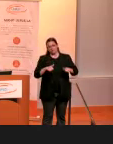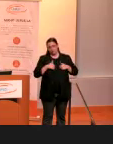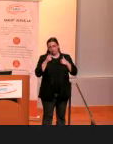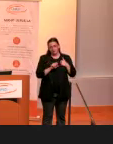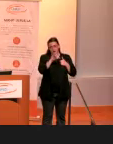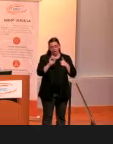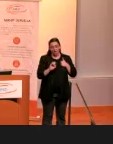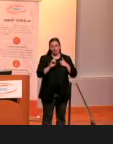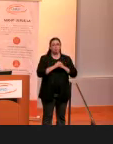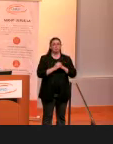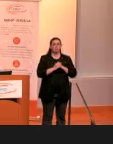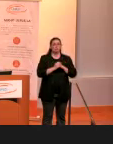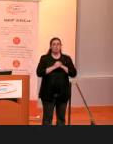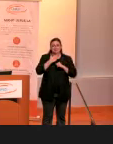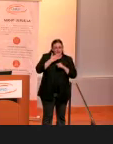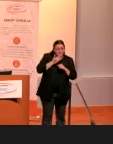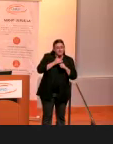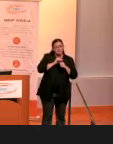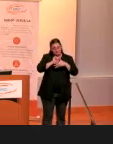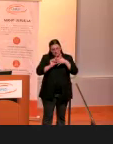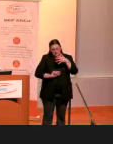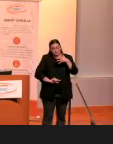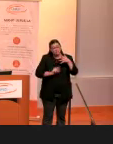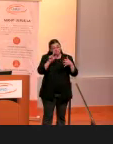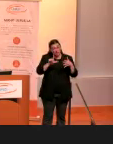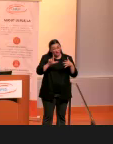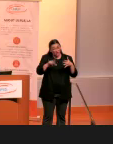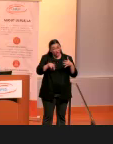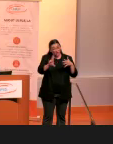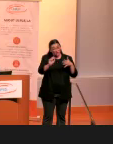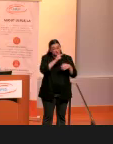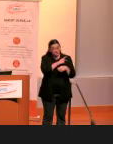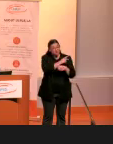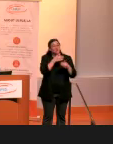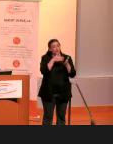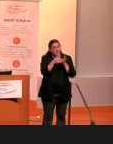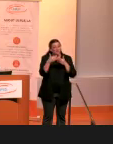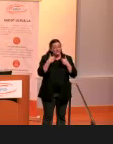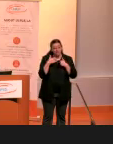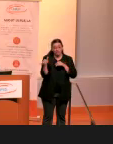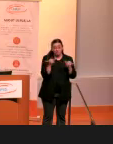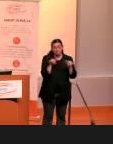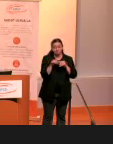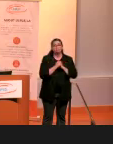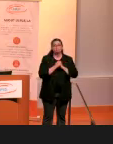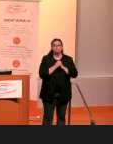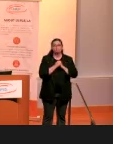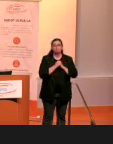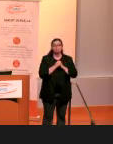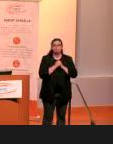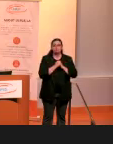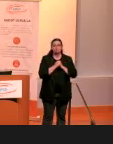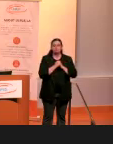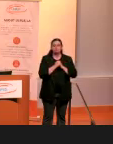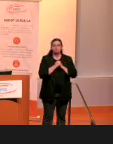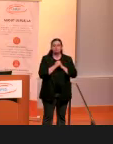history of heart disease. Those are all seen in patients who have lupus. So certainly these are playing a factor as well. And